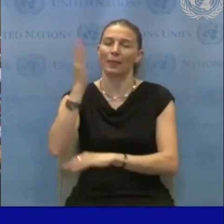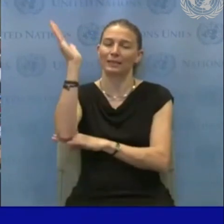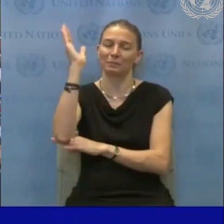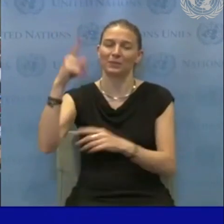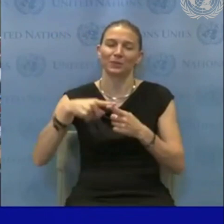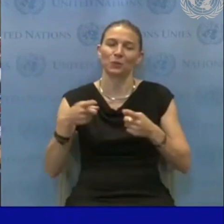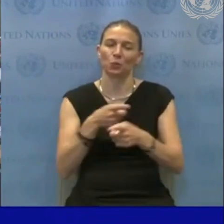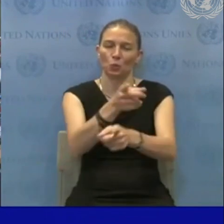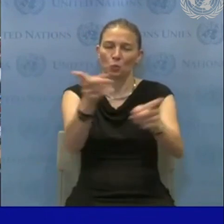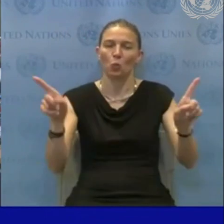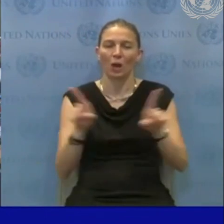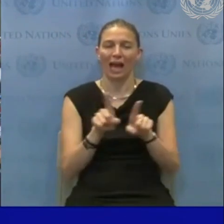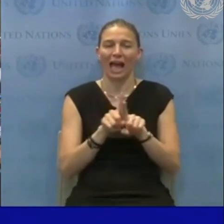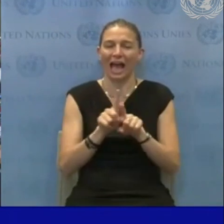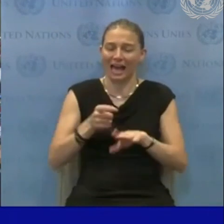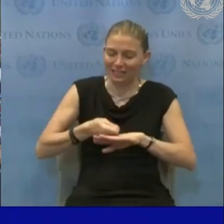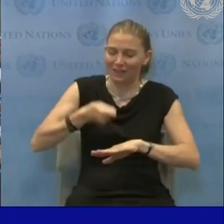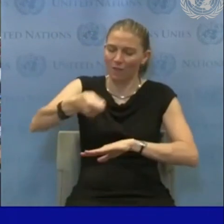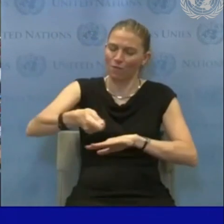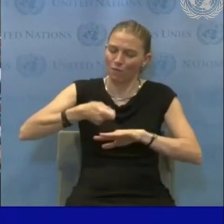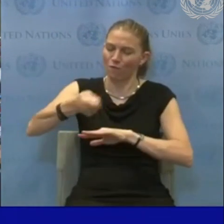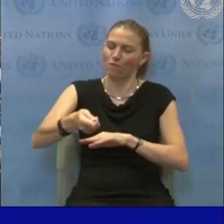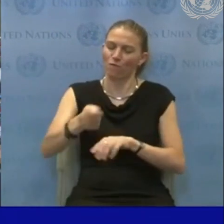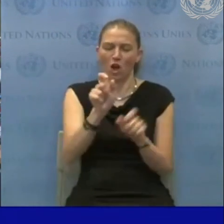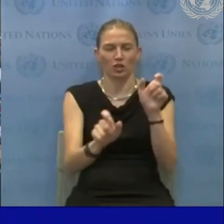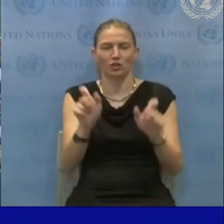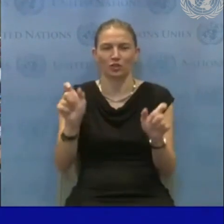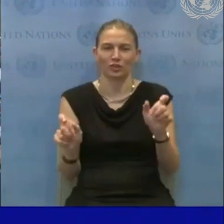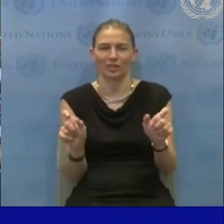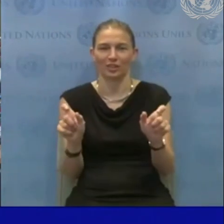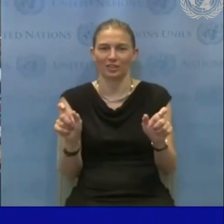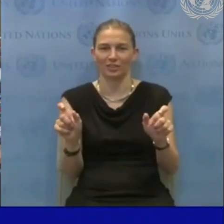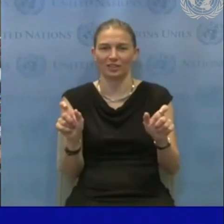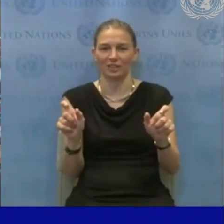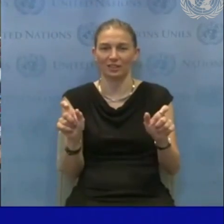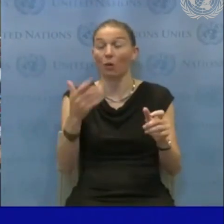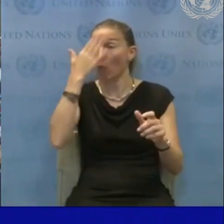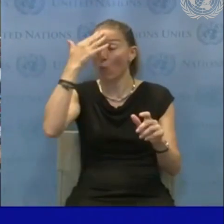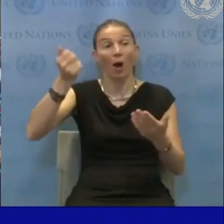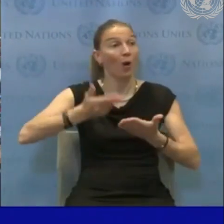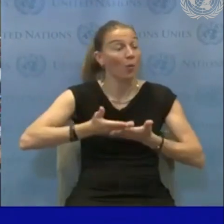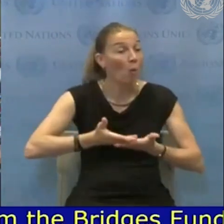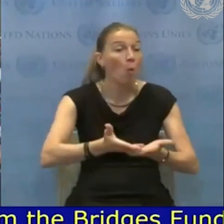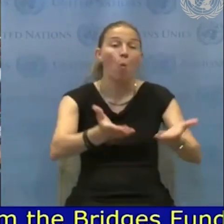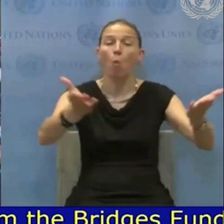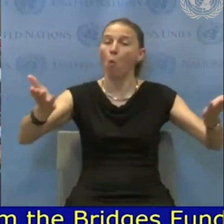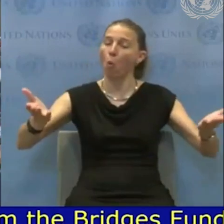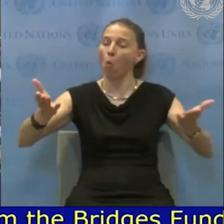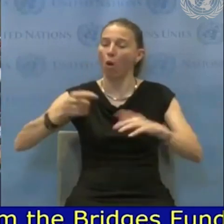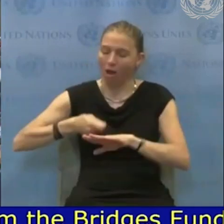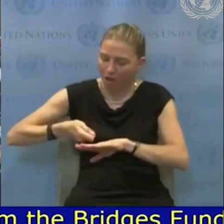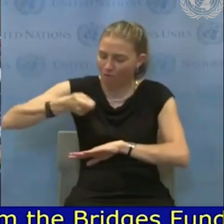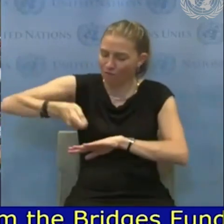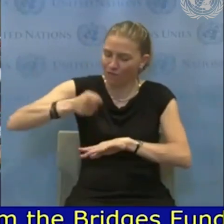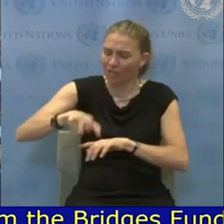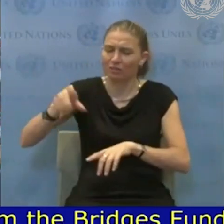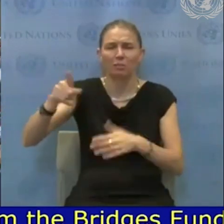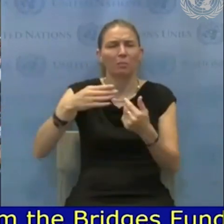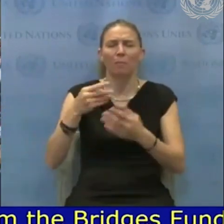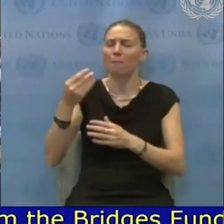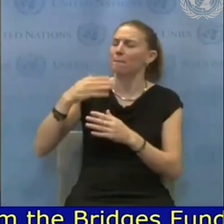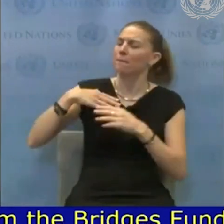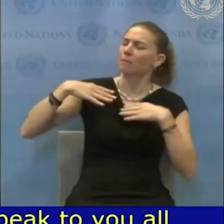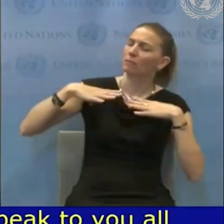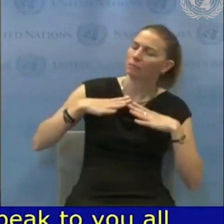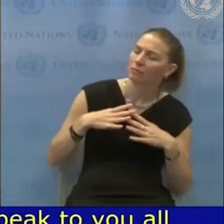investors, because everyone in this room is an investor through our pensions, through insurance,